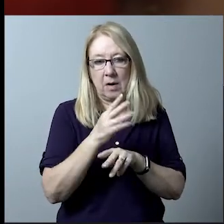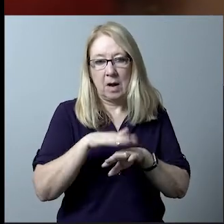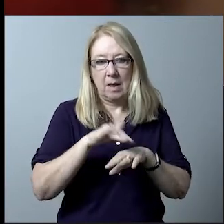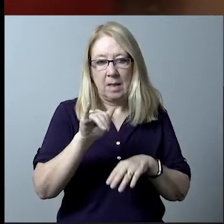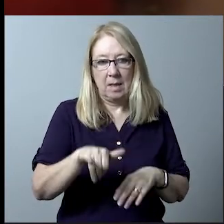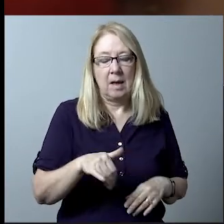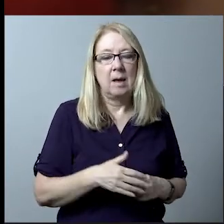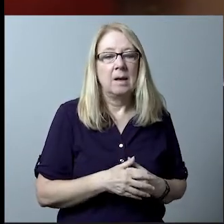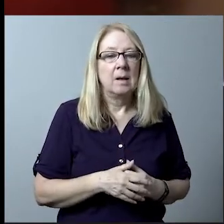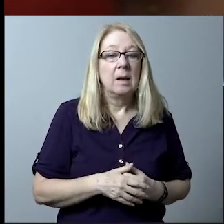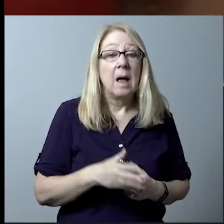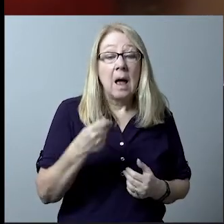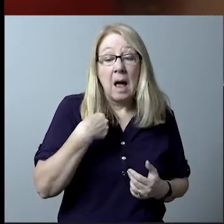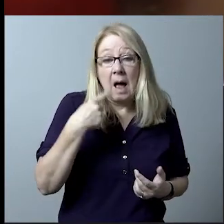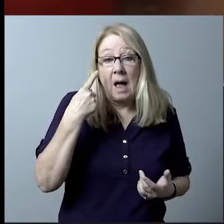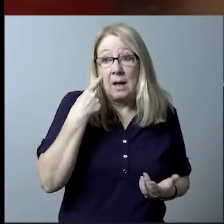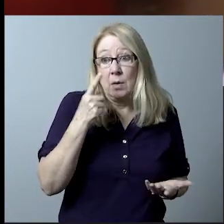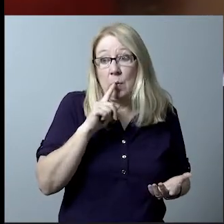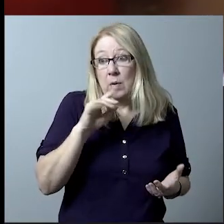year as well.